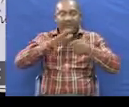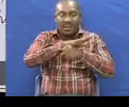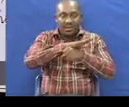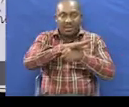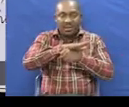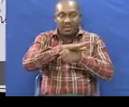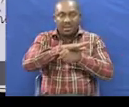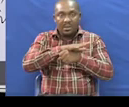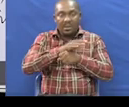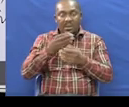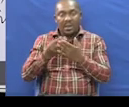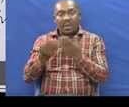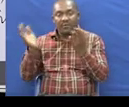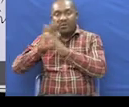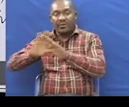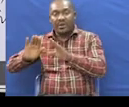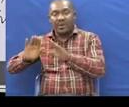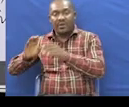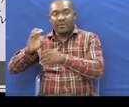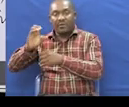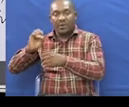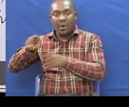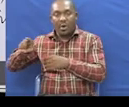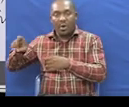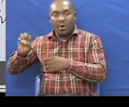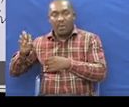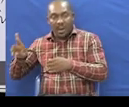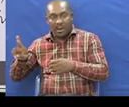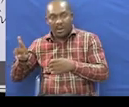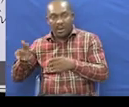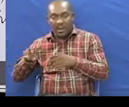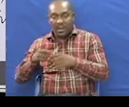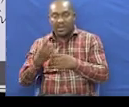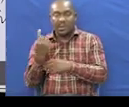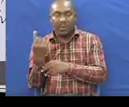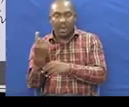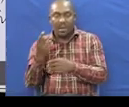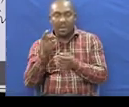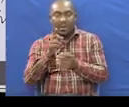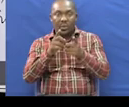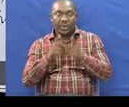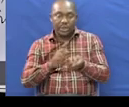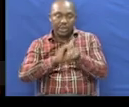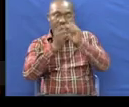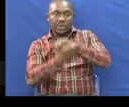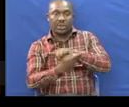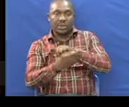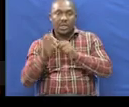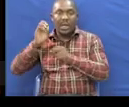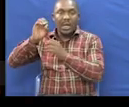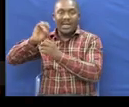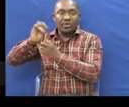To what? And for the copper, change from the expected one, which is this one, which